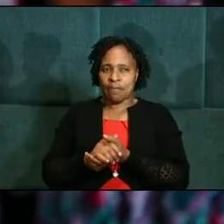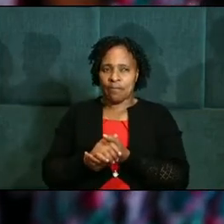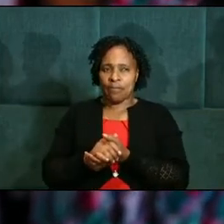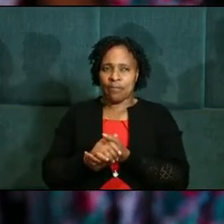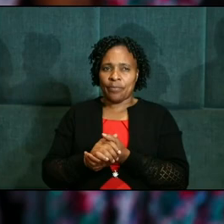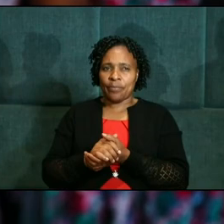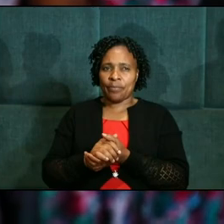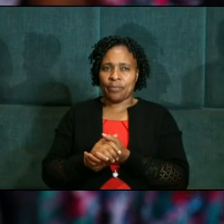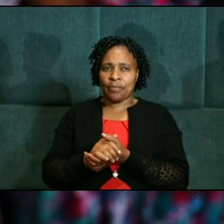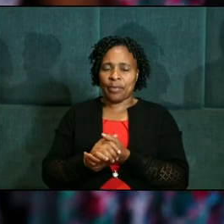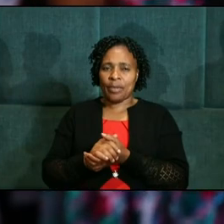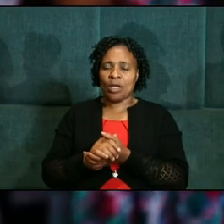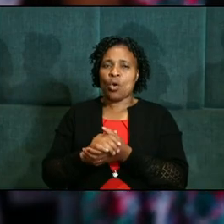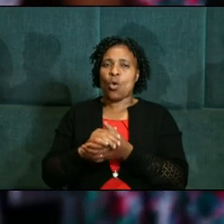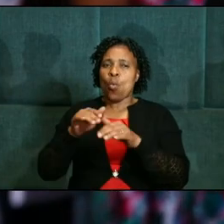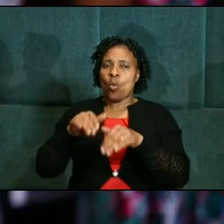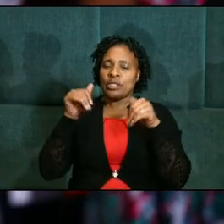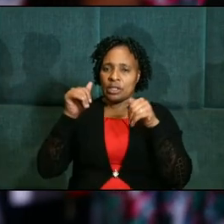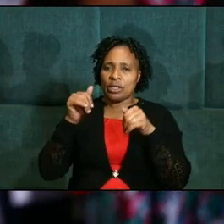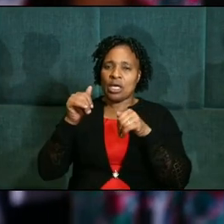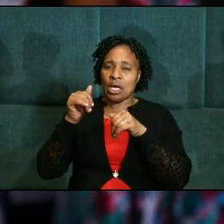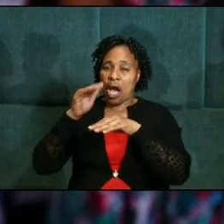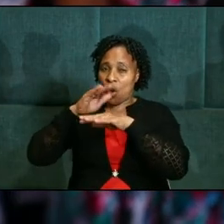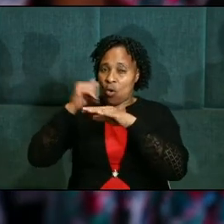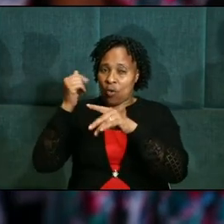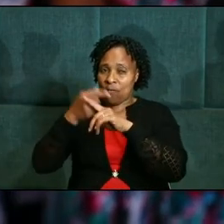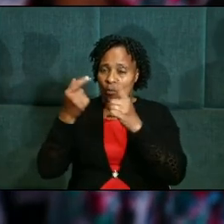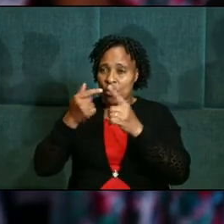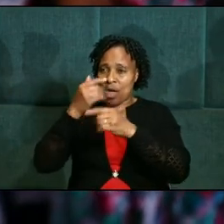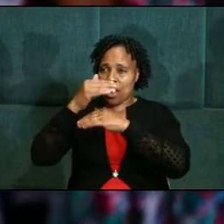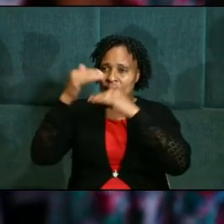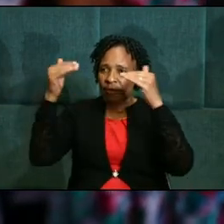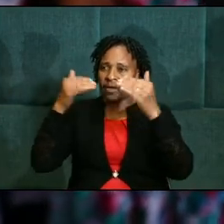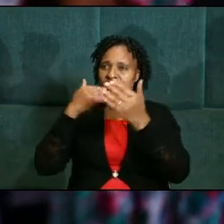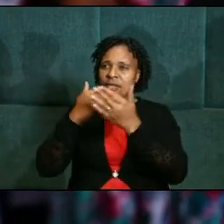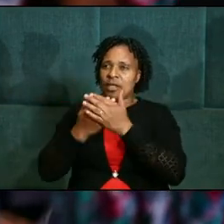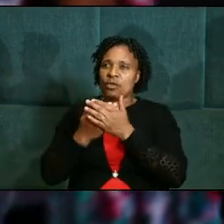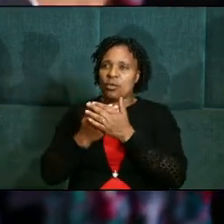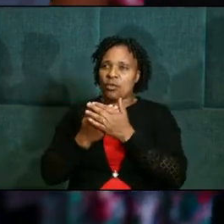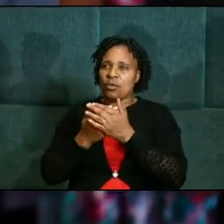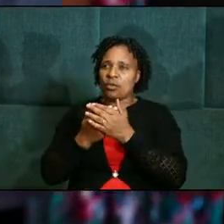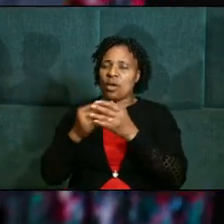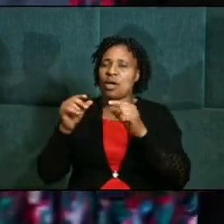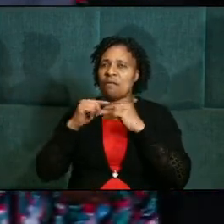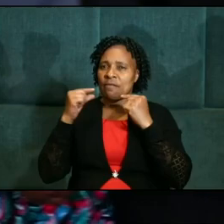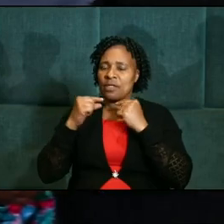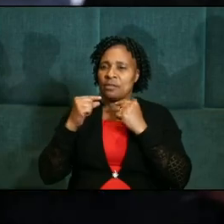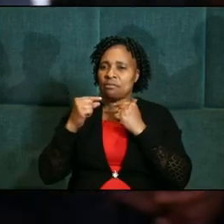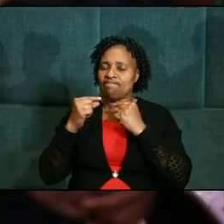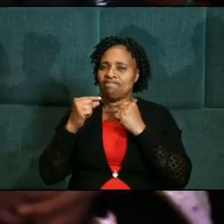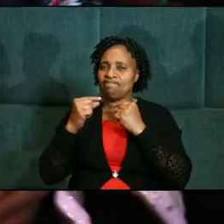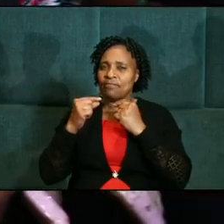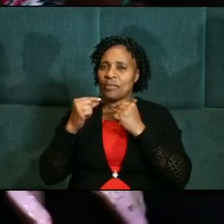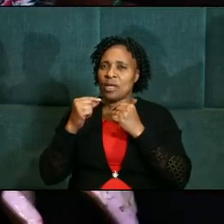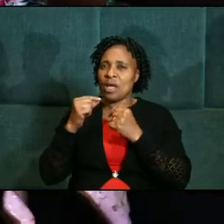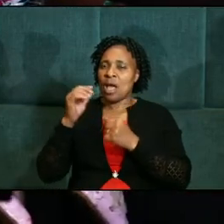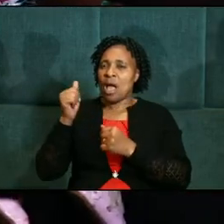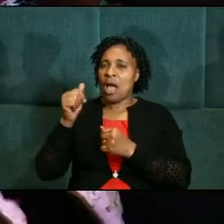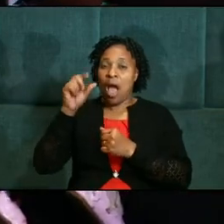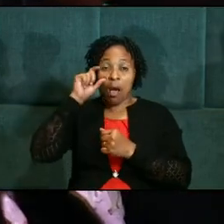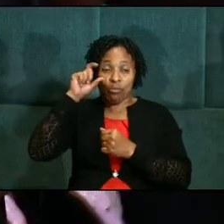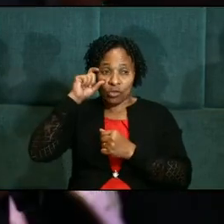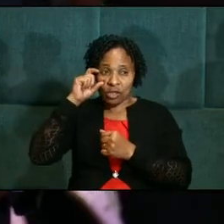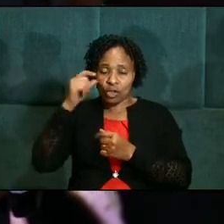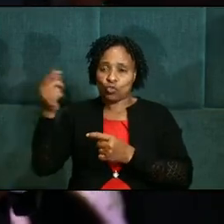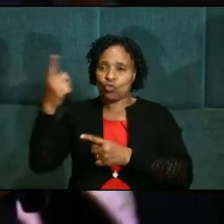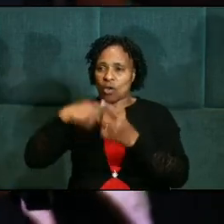and wait the call from heaven. Praise the Lord. We thank you. I'm going to invite Pastor Mbuji to pray for